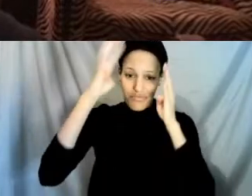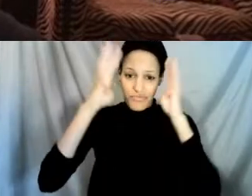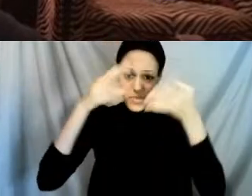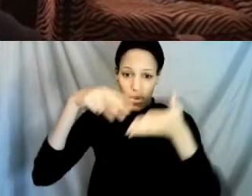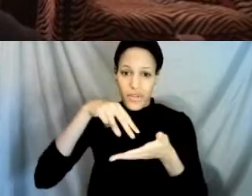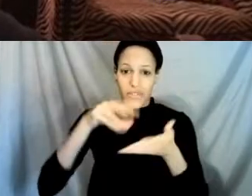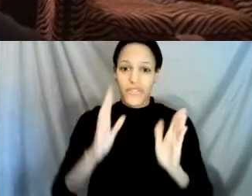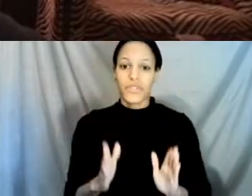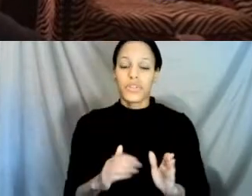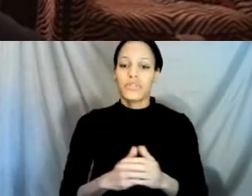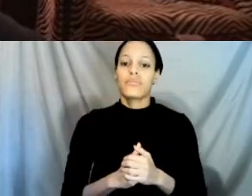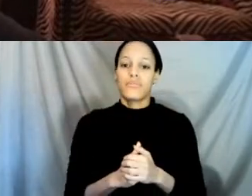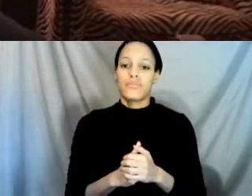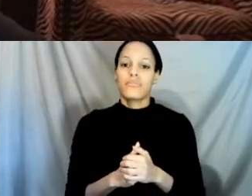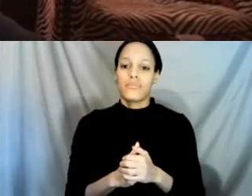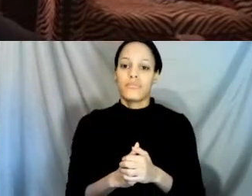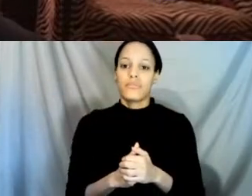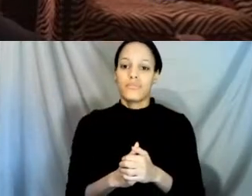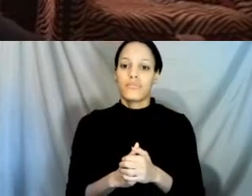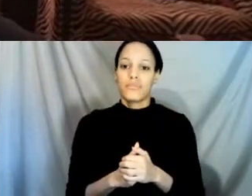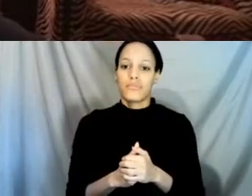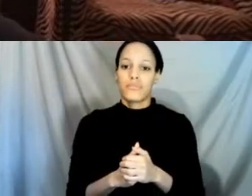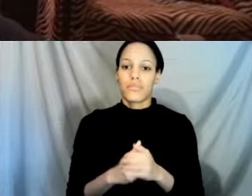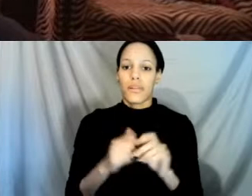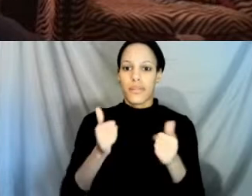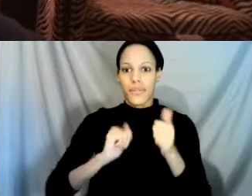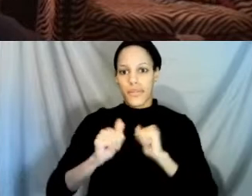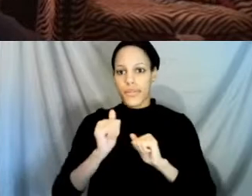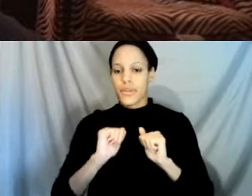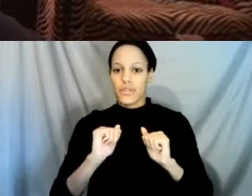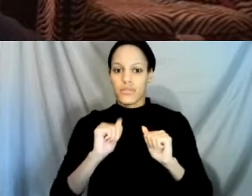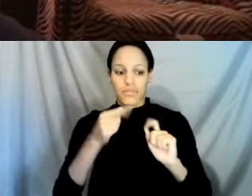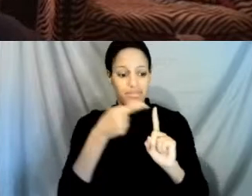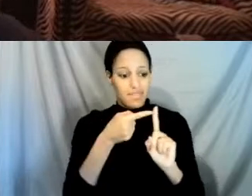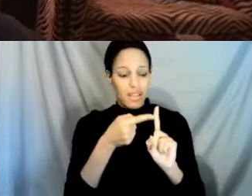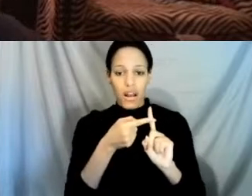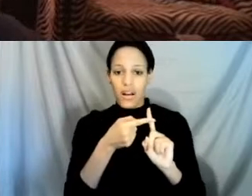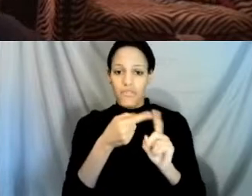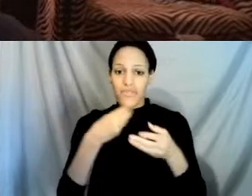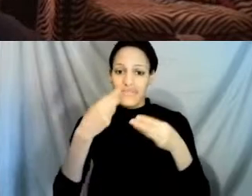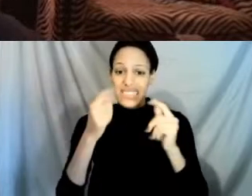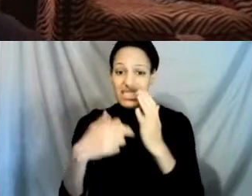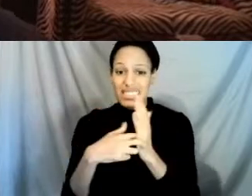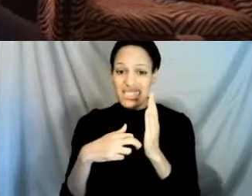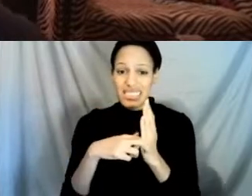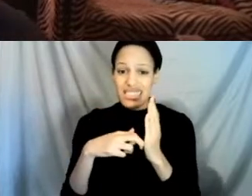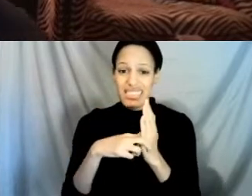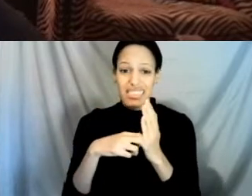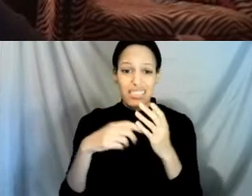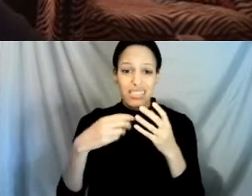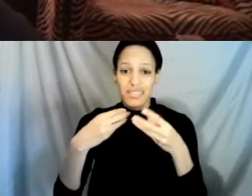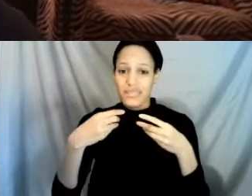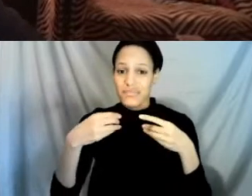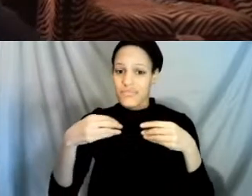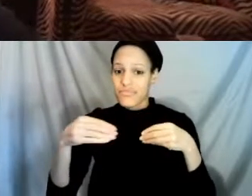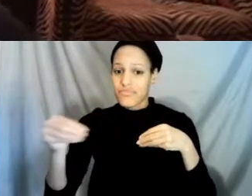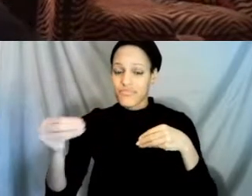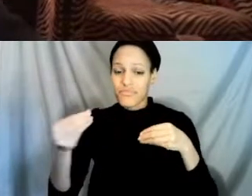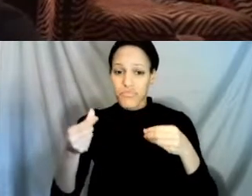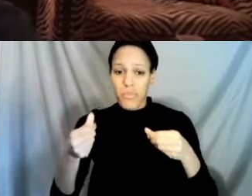first show was at the Merce Cunningham Theater, was sold out. And I remember mailing everybody the invitation, the